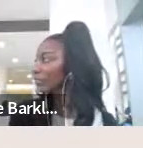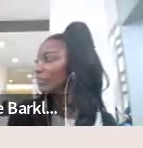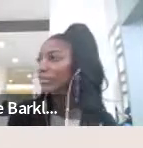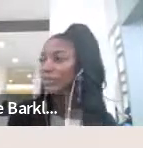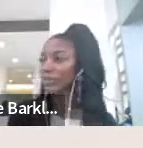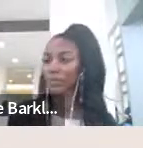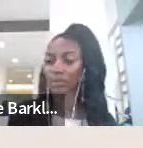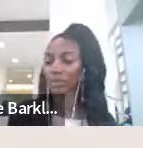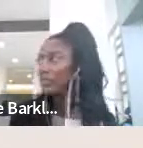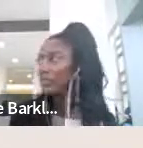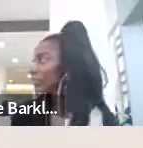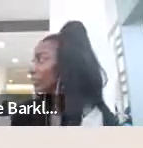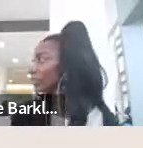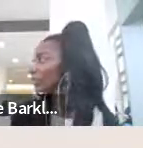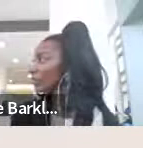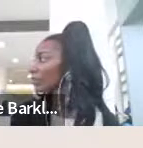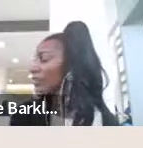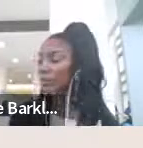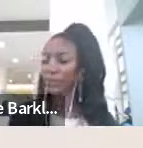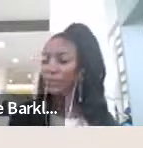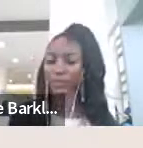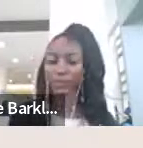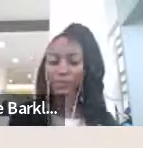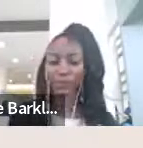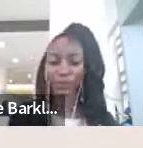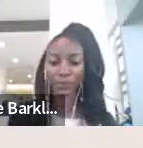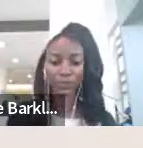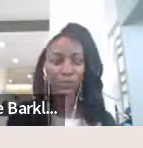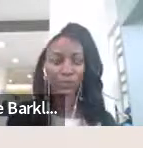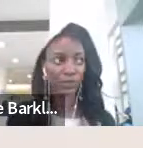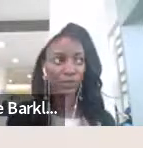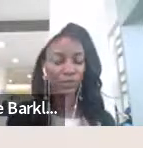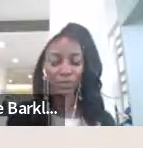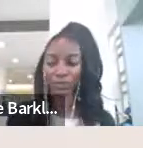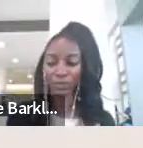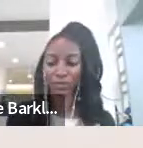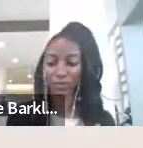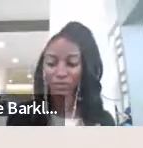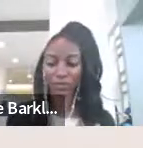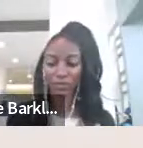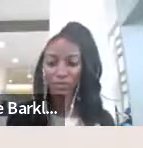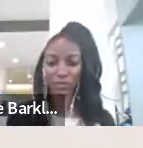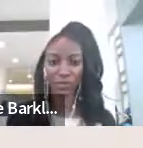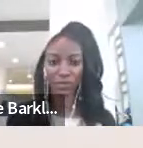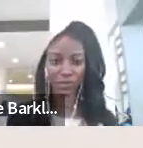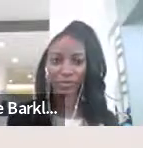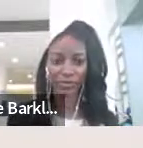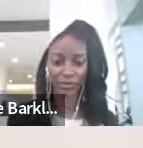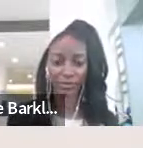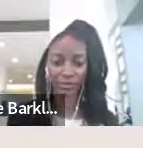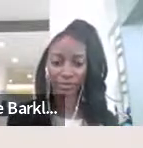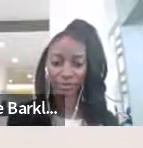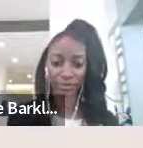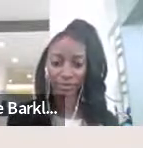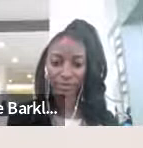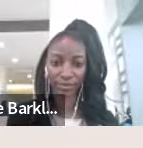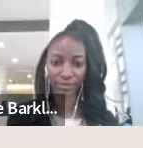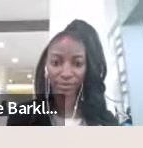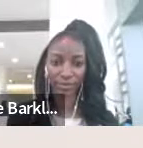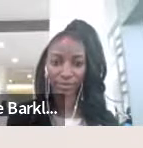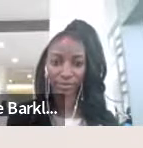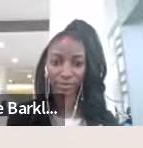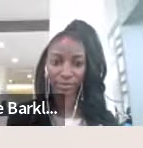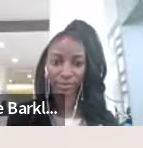is, marine debris comes from us. Humans are the source, and every single person has the power and